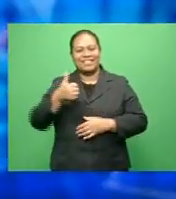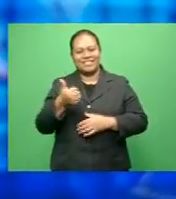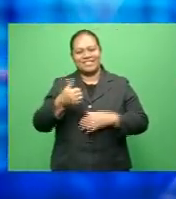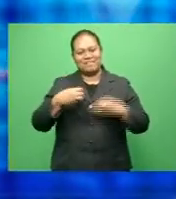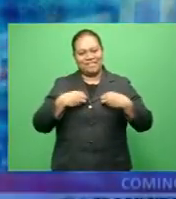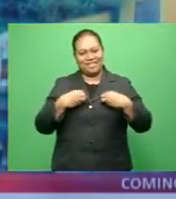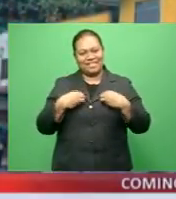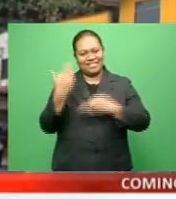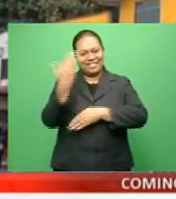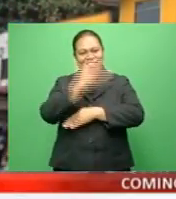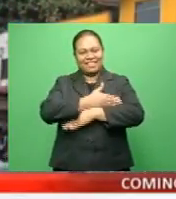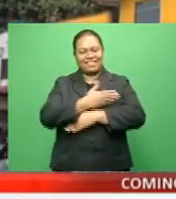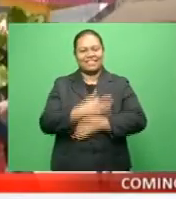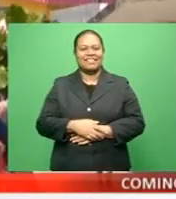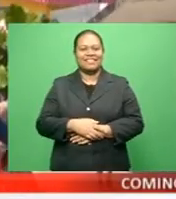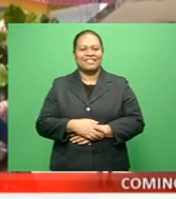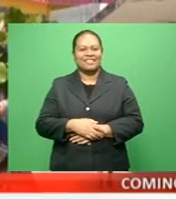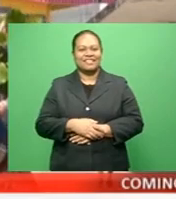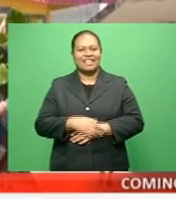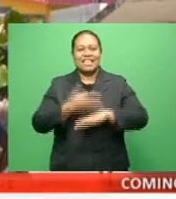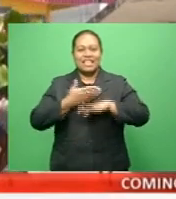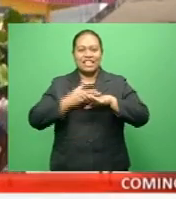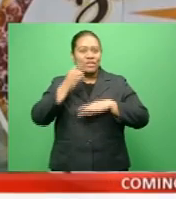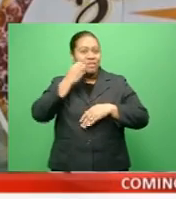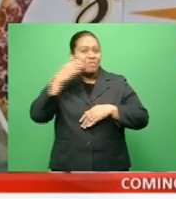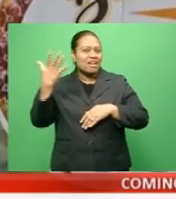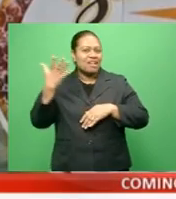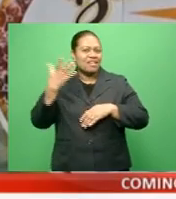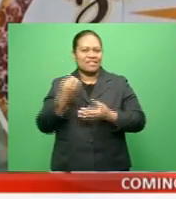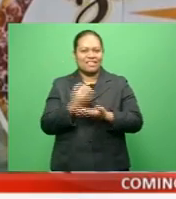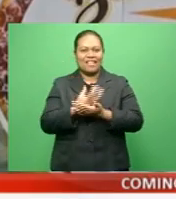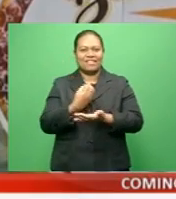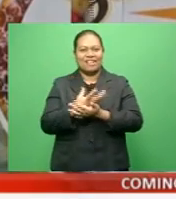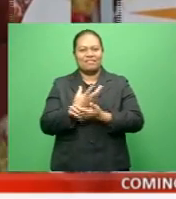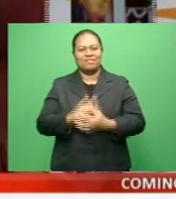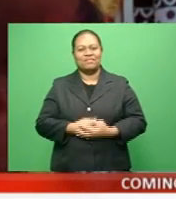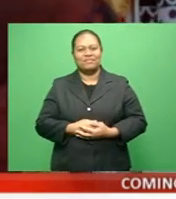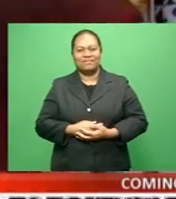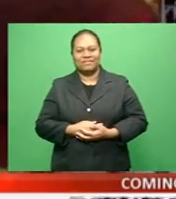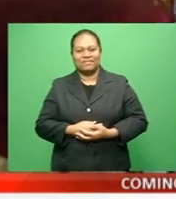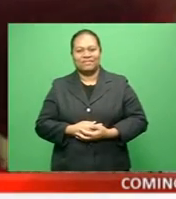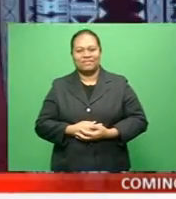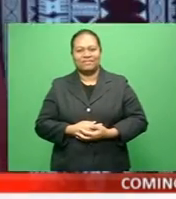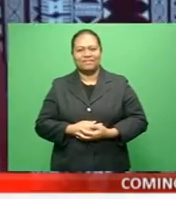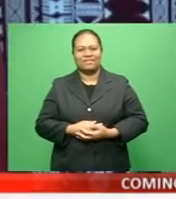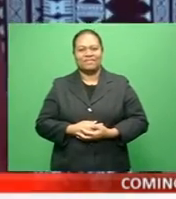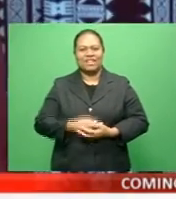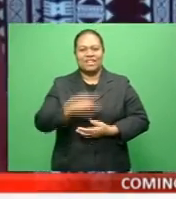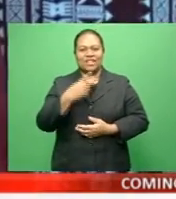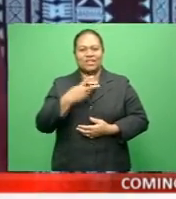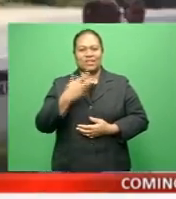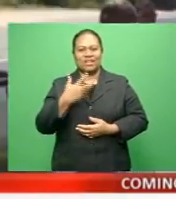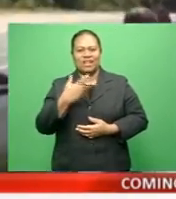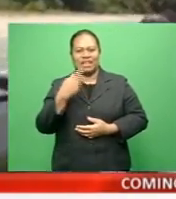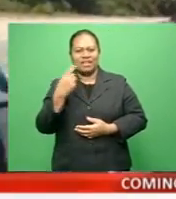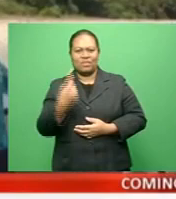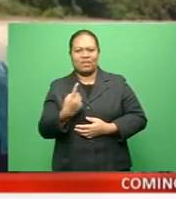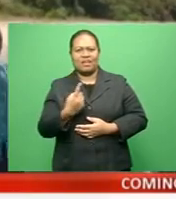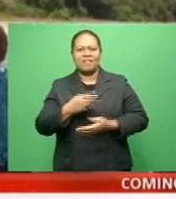tonight, new supermarket for the hidden paradise. And in growing Fiji,